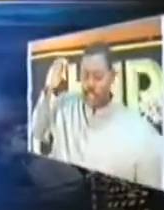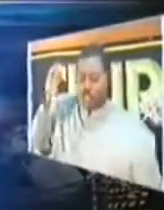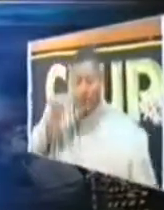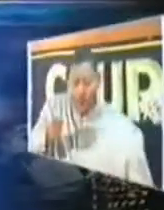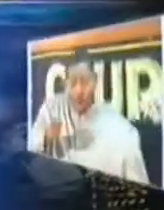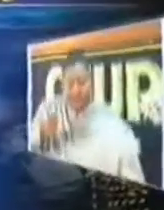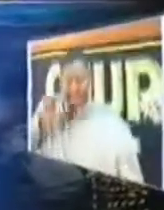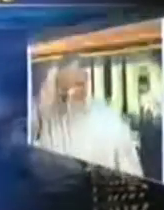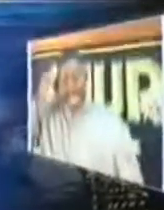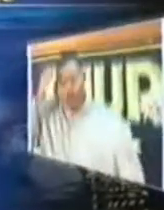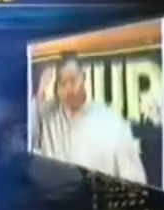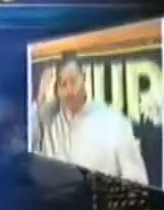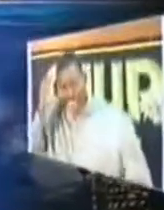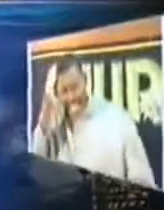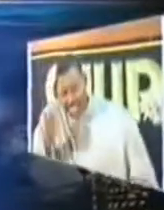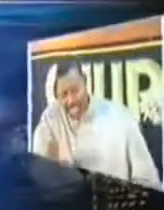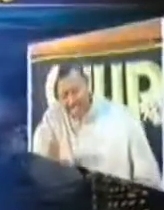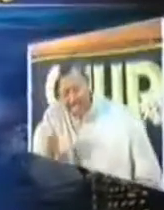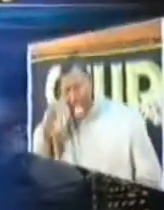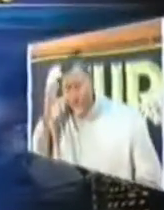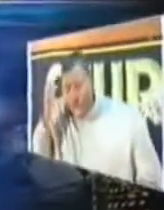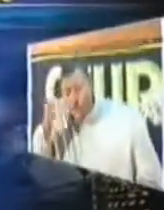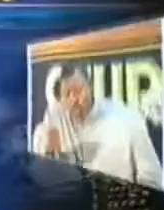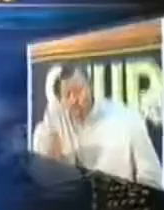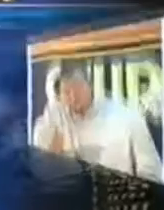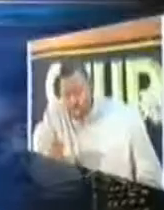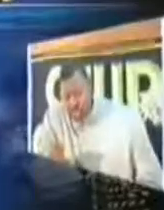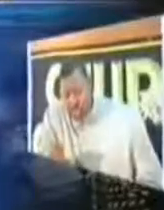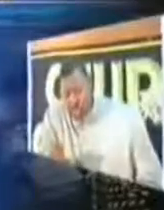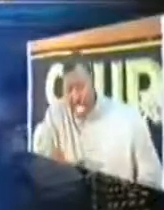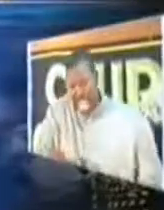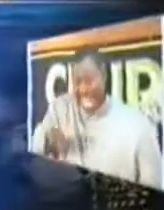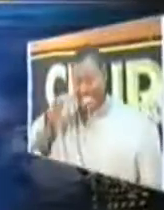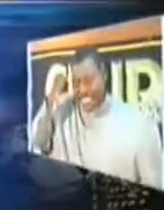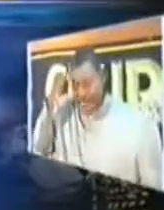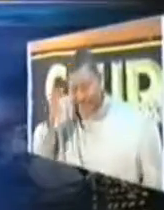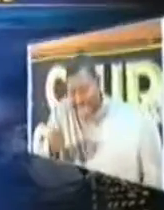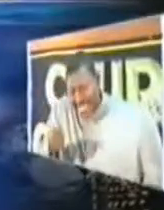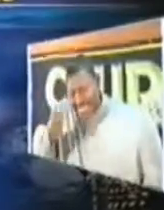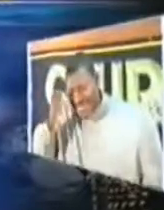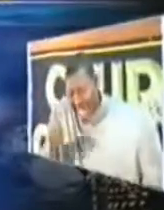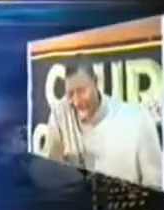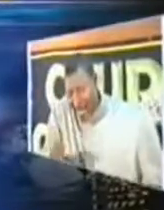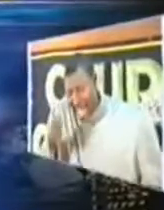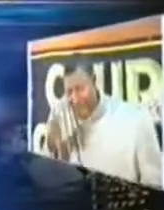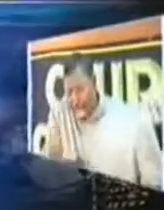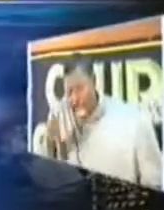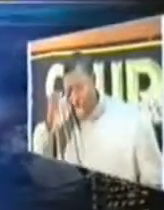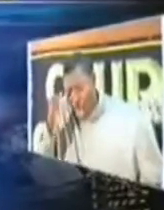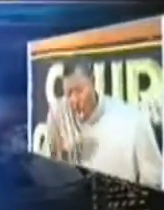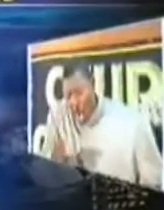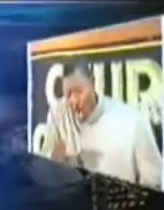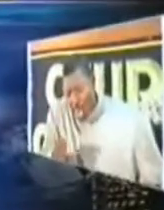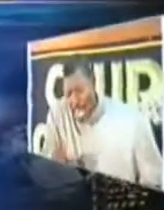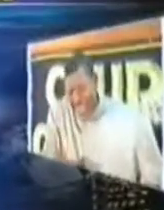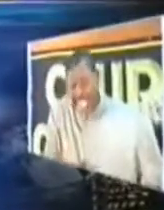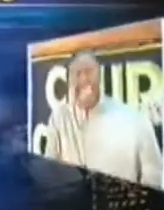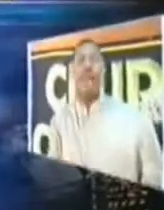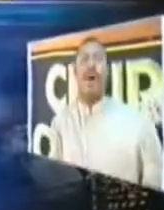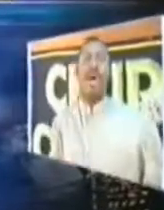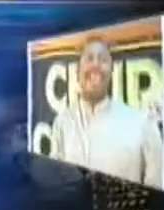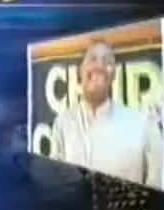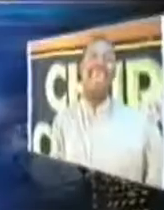and sold their possessions and goods and divided them among all